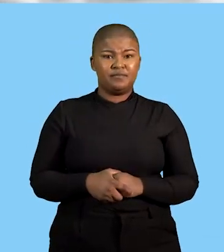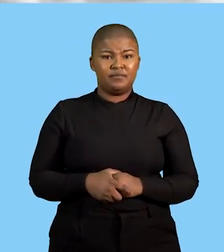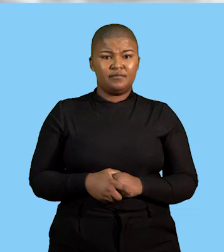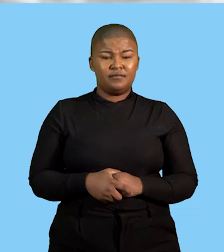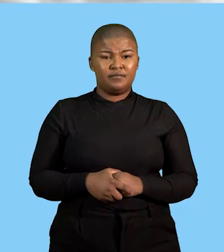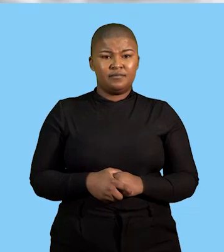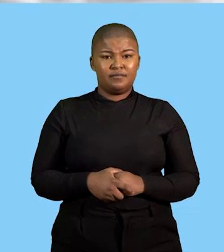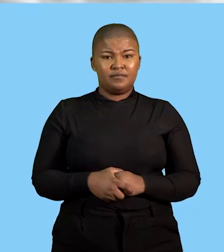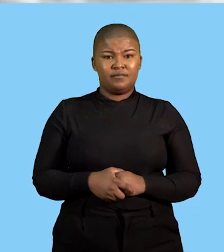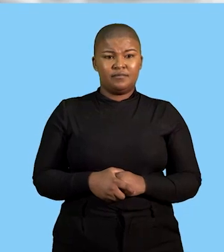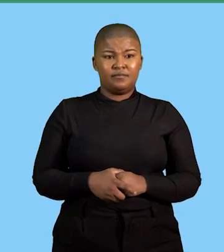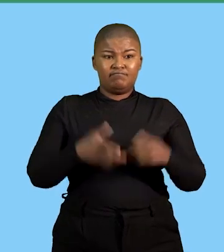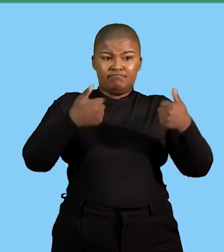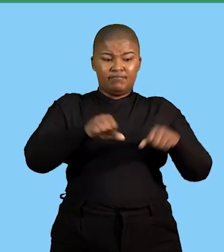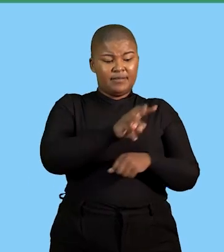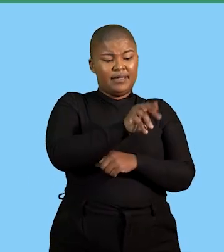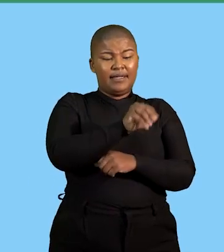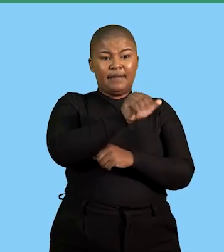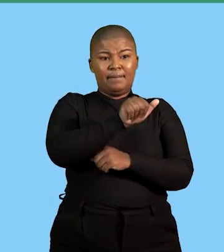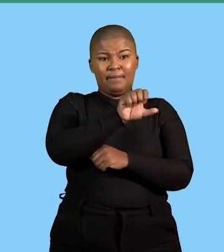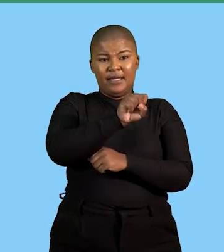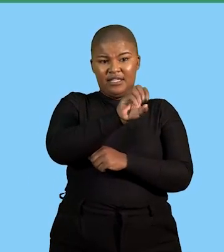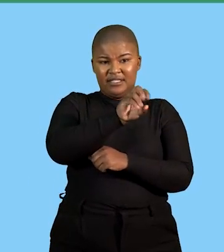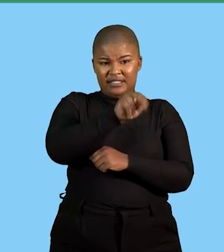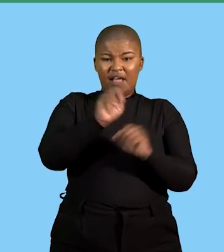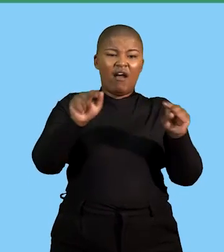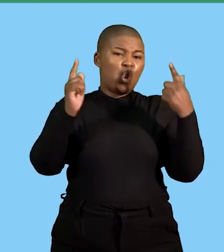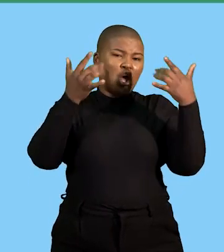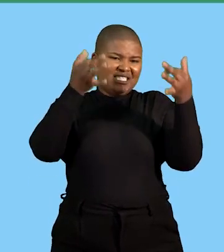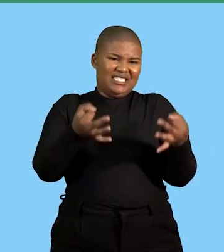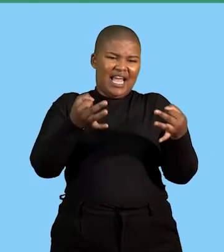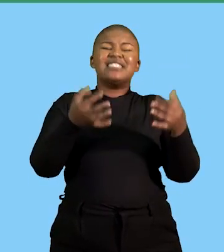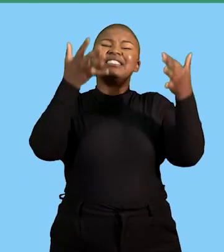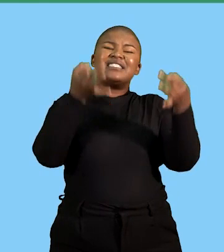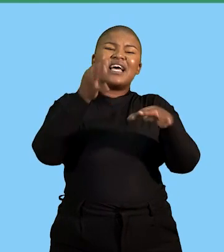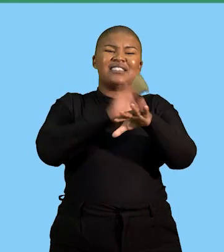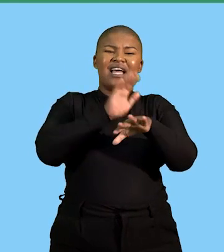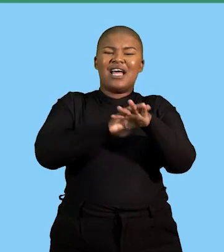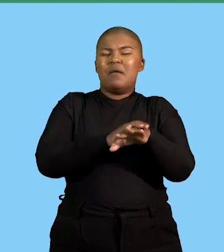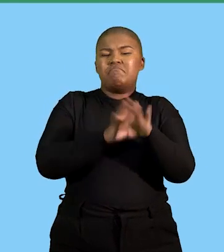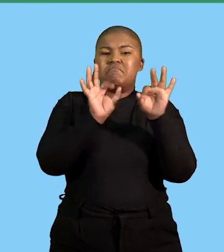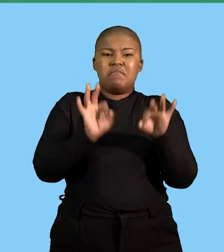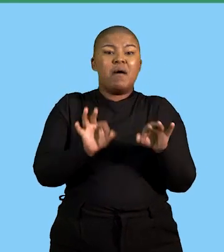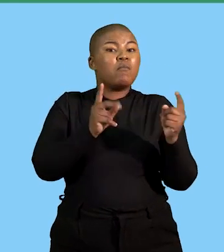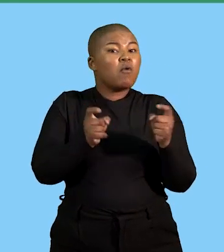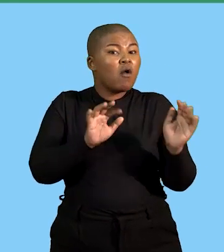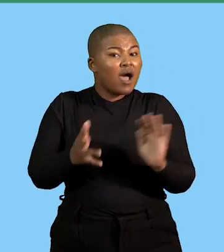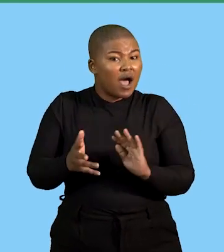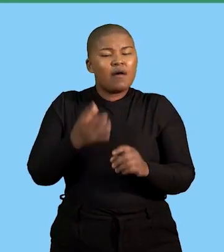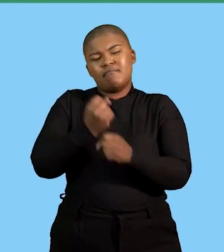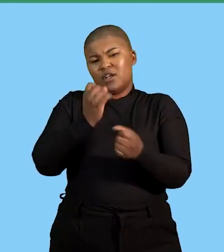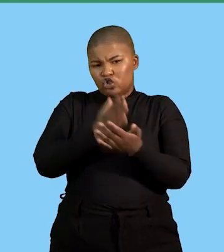Then we have Mason now. Mason is indecisive. He fails to make decisions on time. So how do you deal with